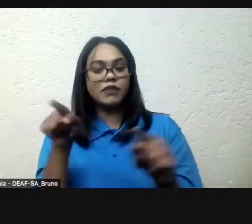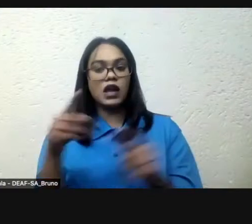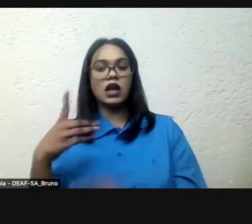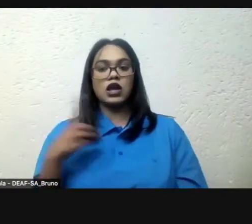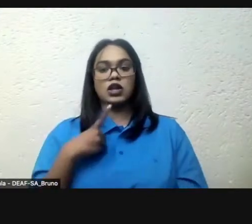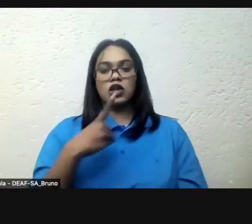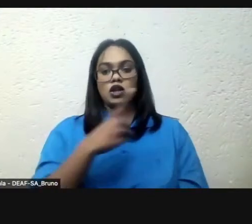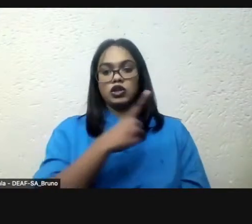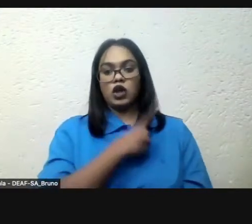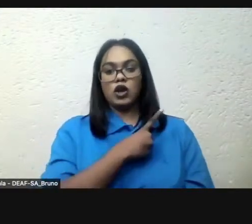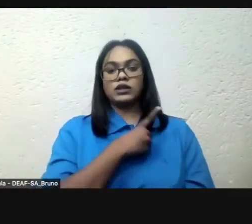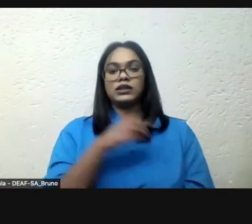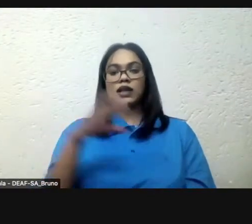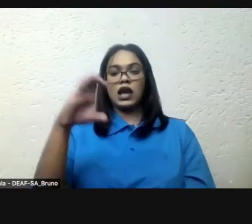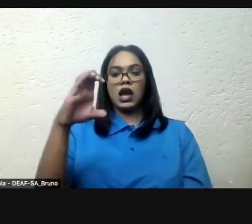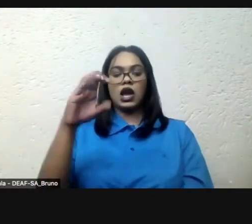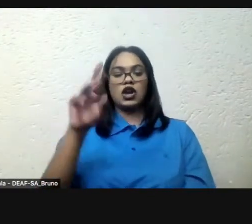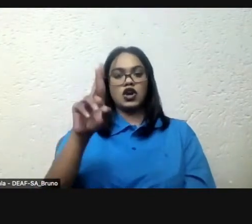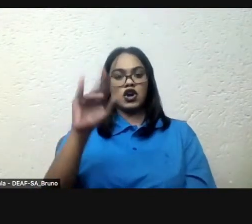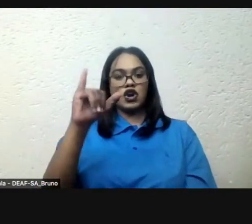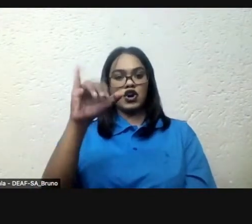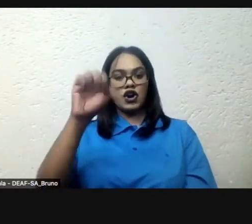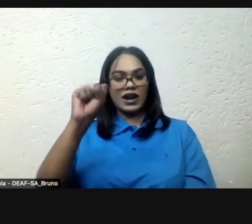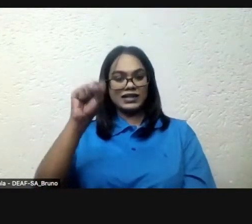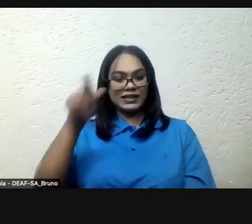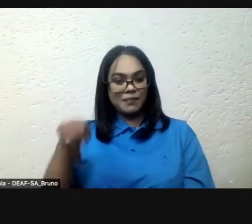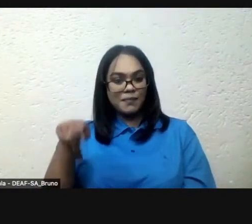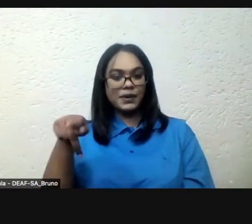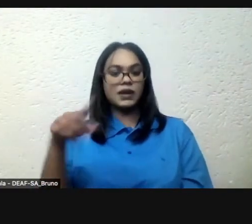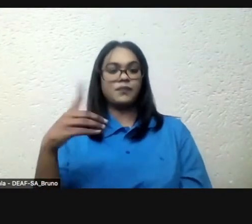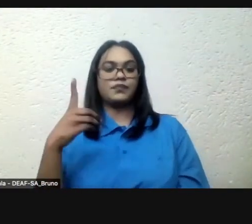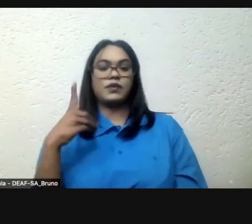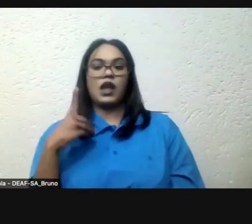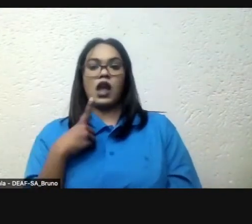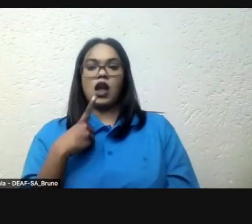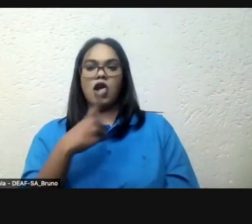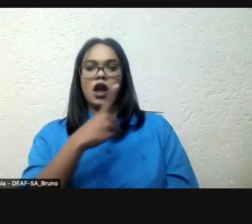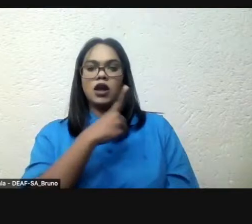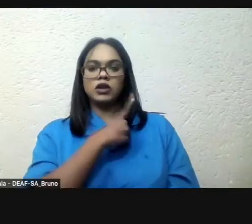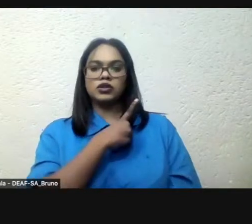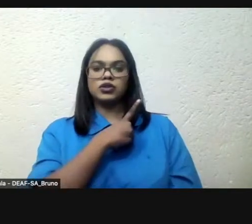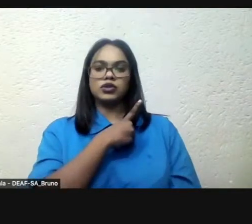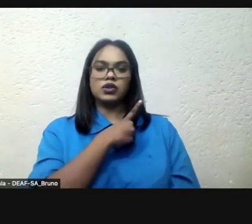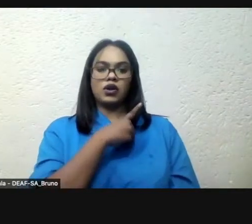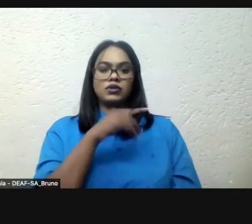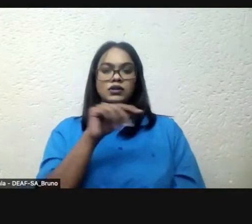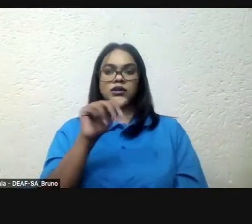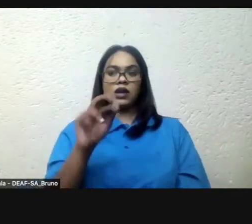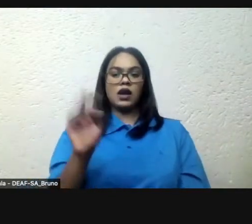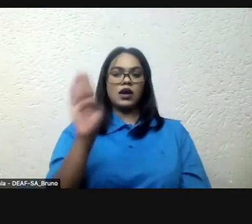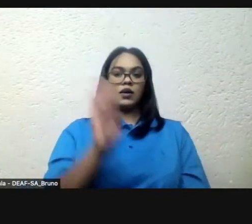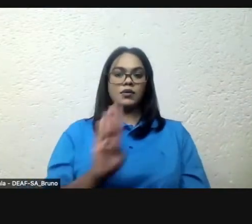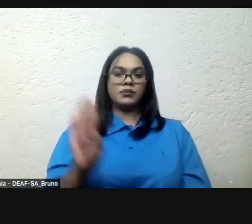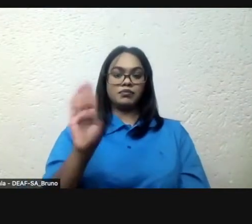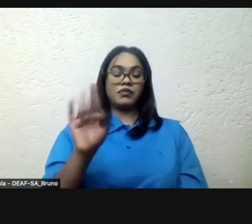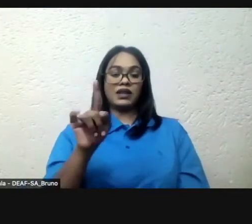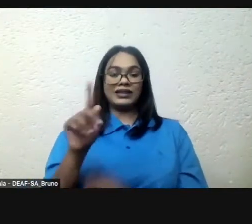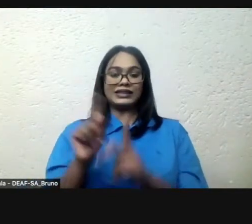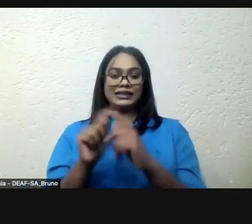and Dr. Buthelezi with our team from NICD. I think the question